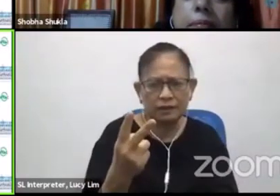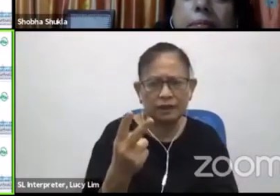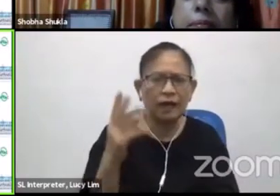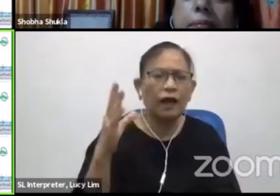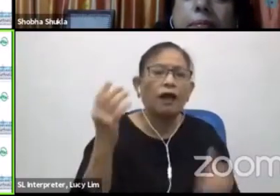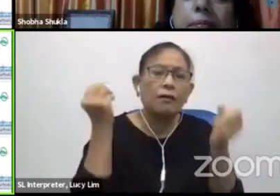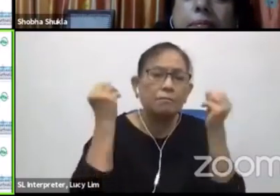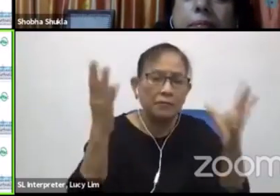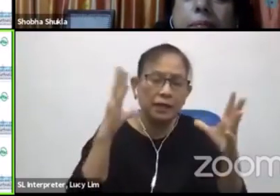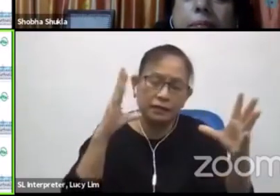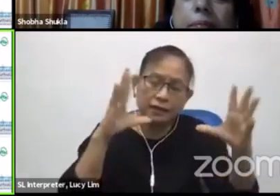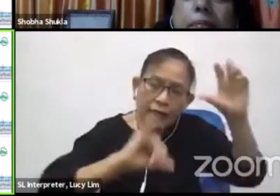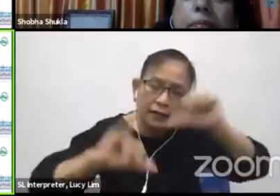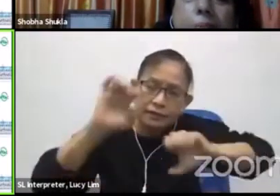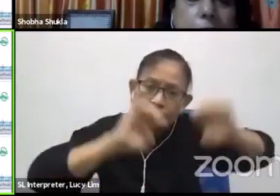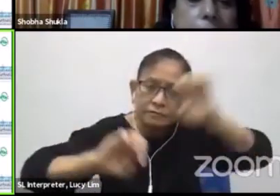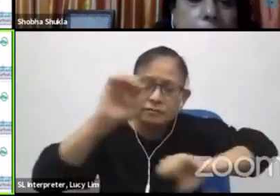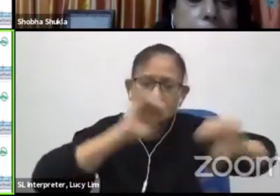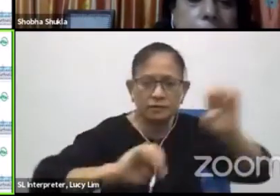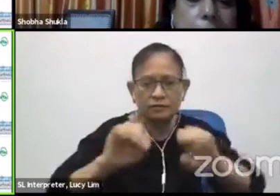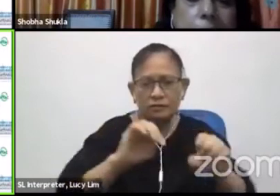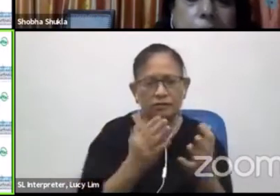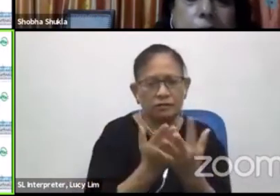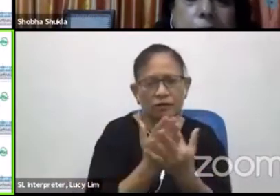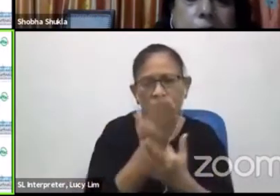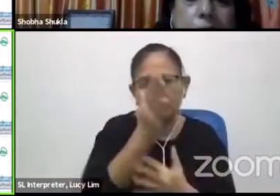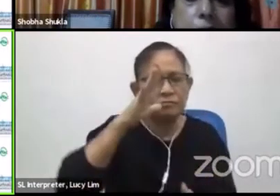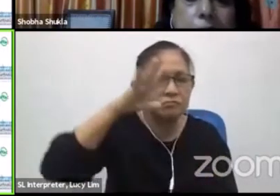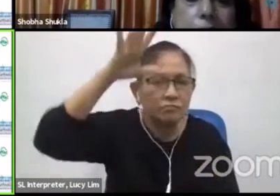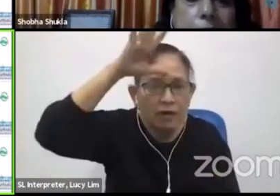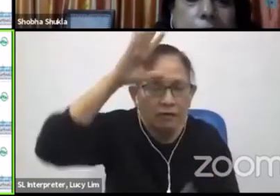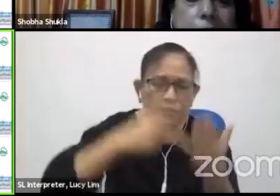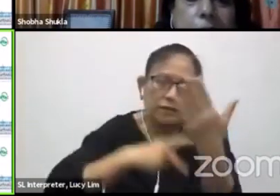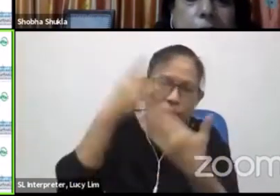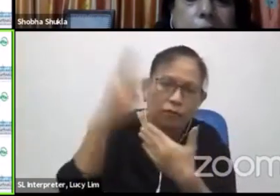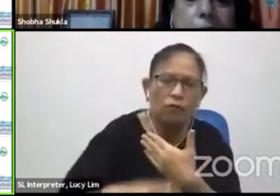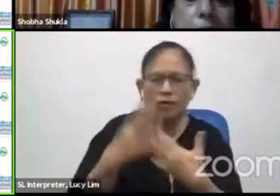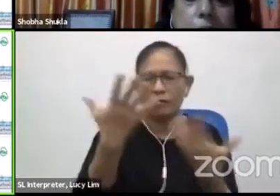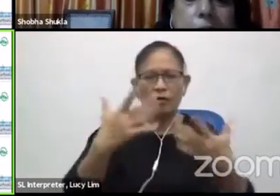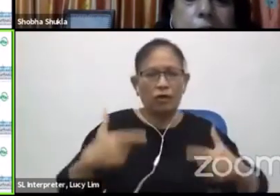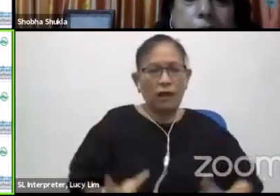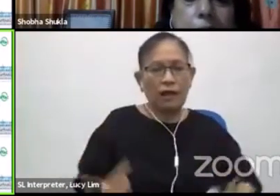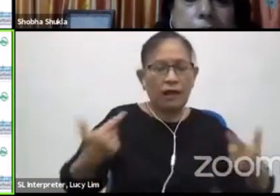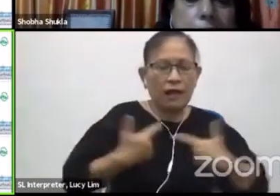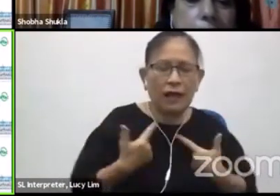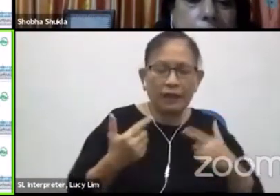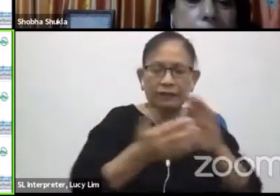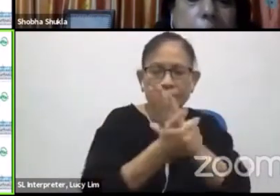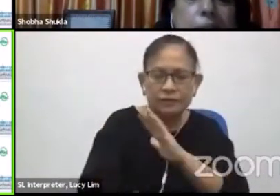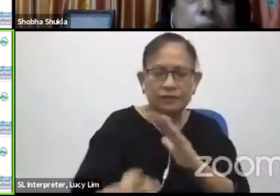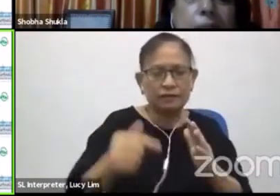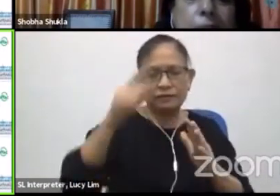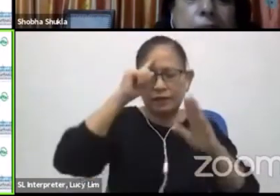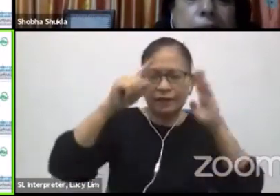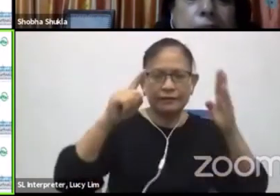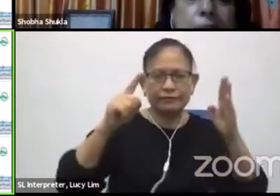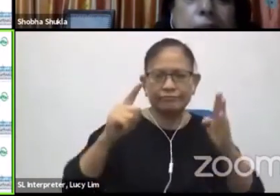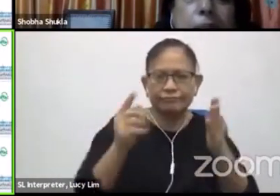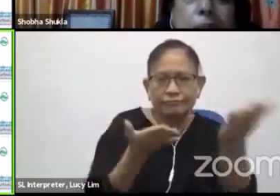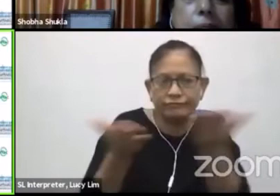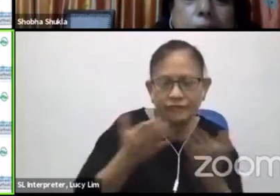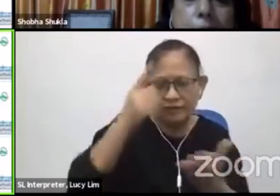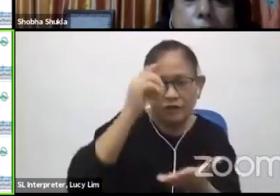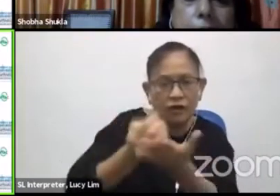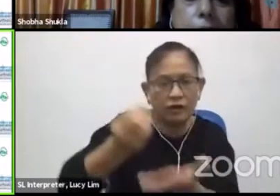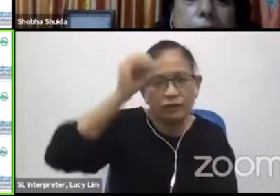experimentation that has happened in this area. So whether it's through parenting programs or life skill programs, comprehensive sexuality education, which tries to address,